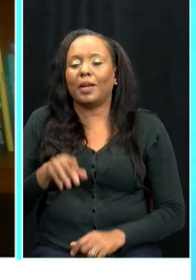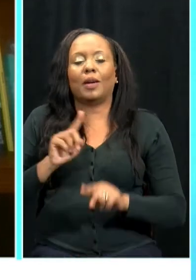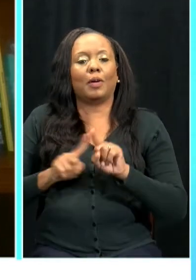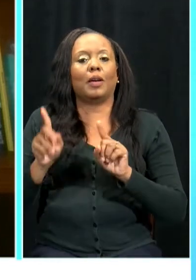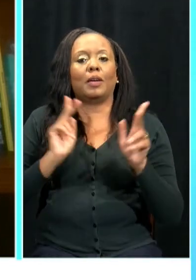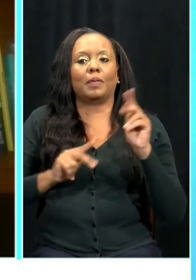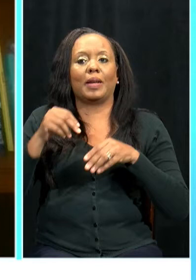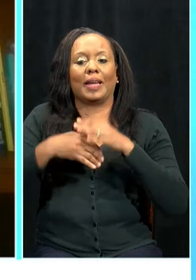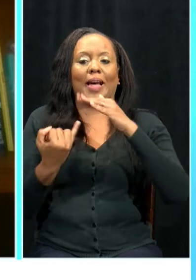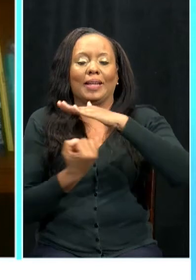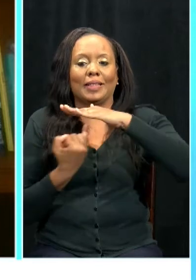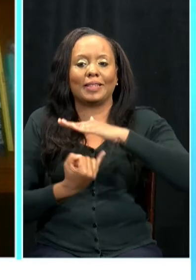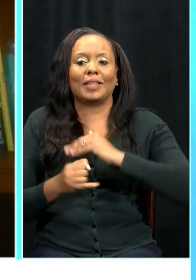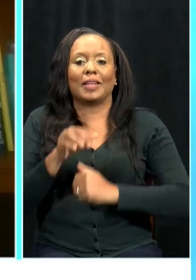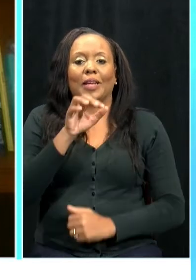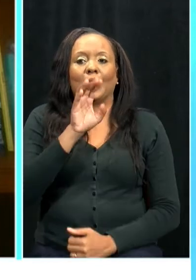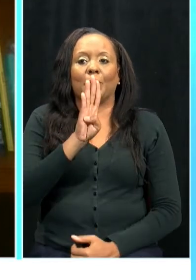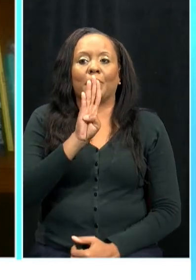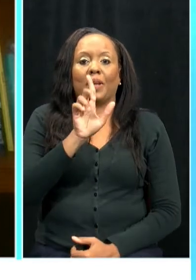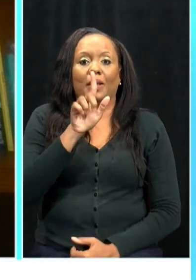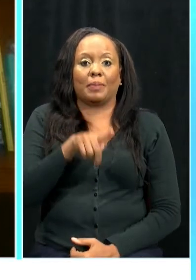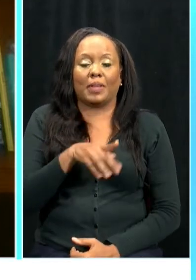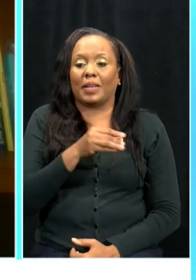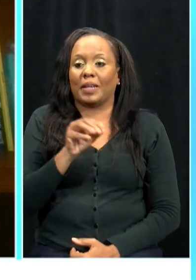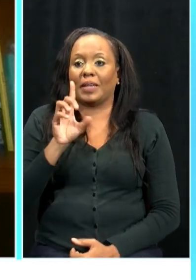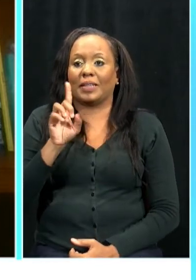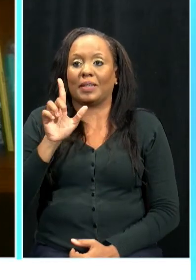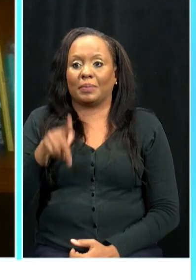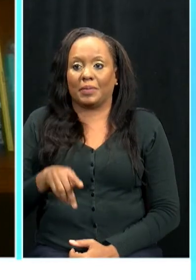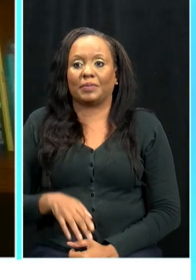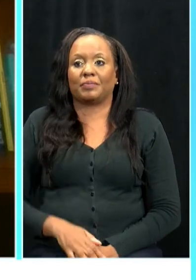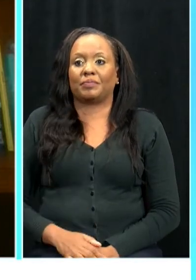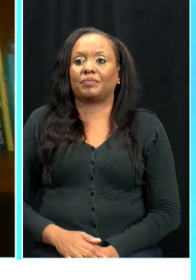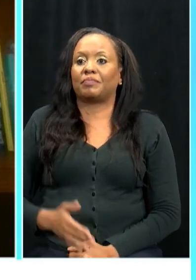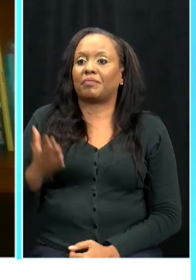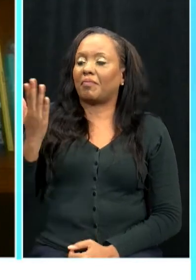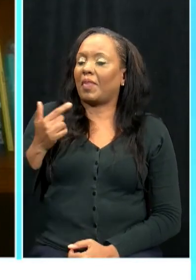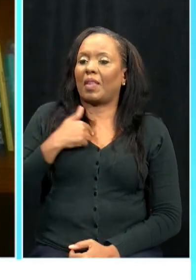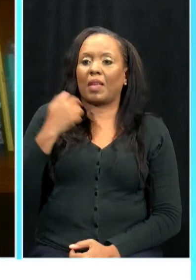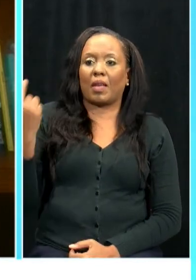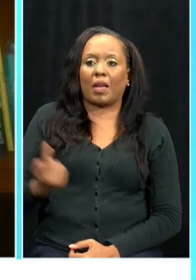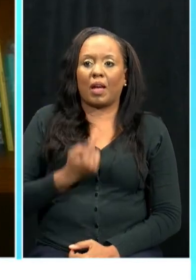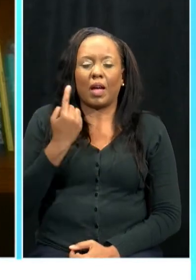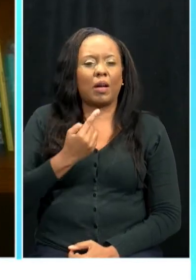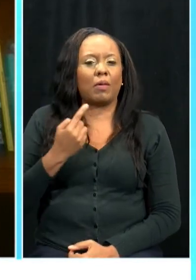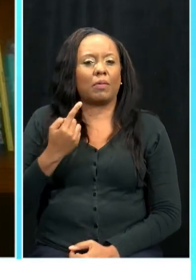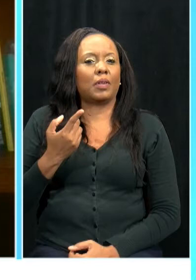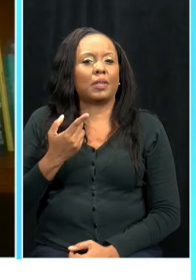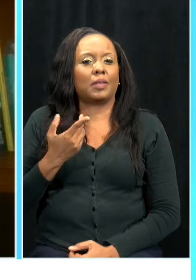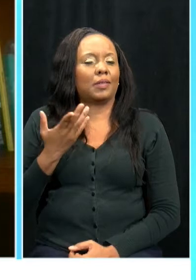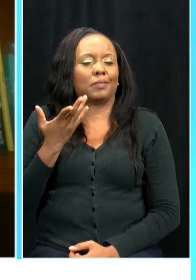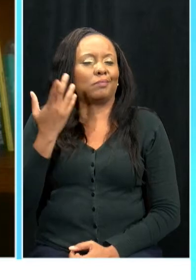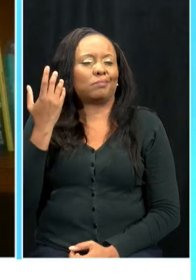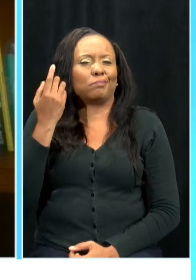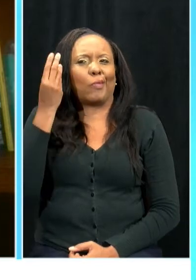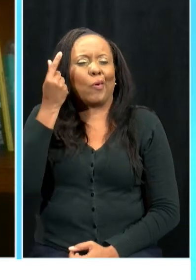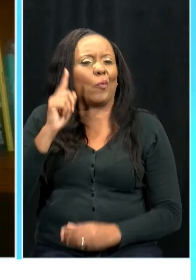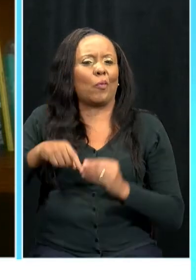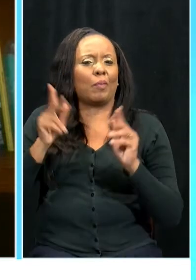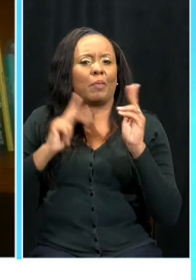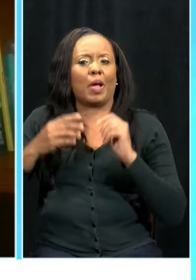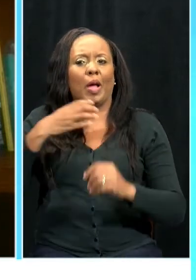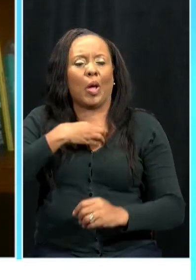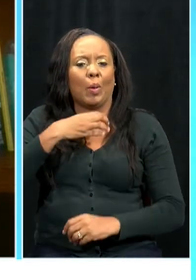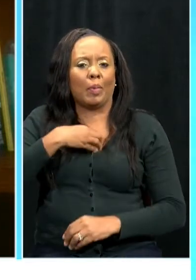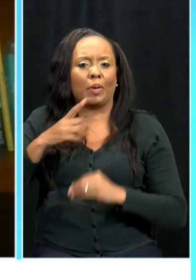that it's just very odd. I'm always worried when I hear opposition is complain about an election, because I've always known that when you're in